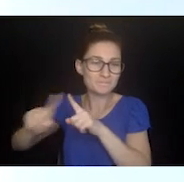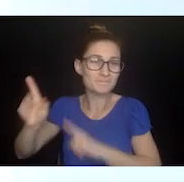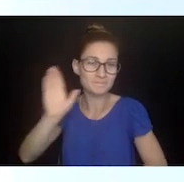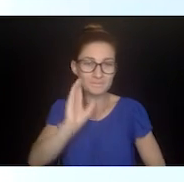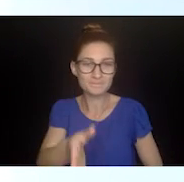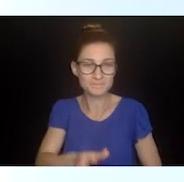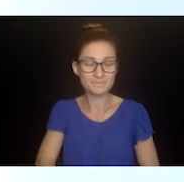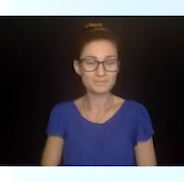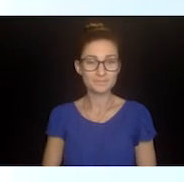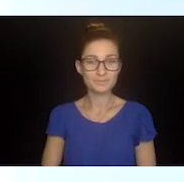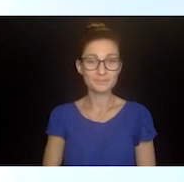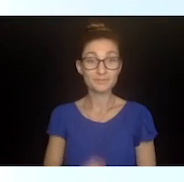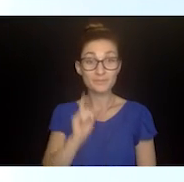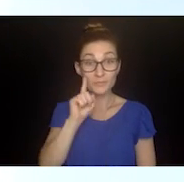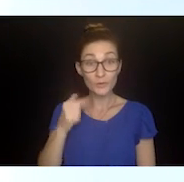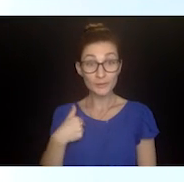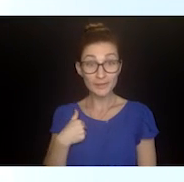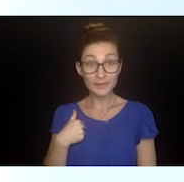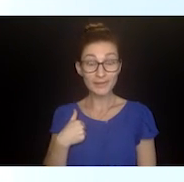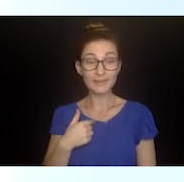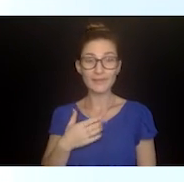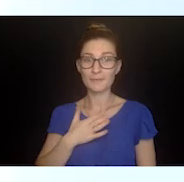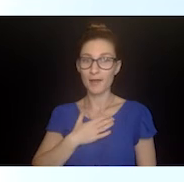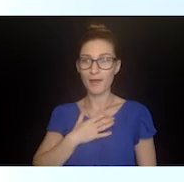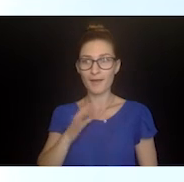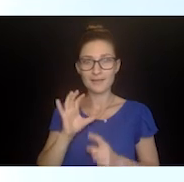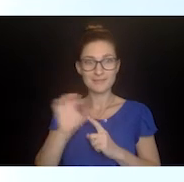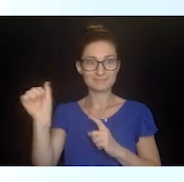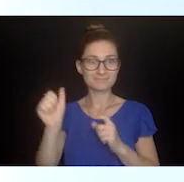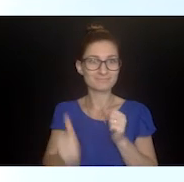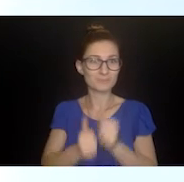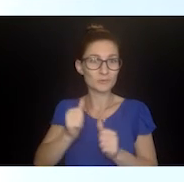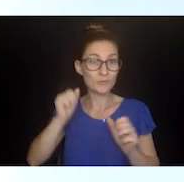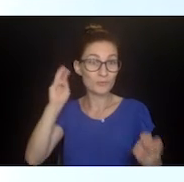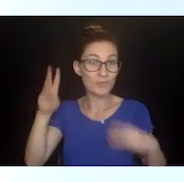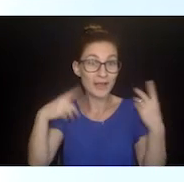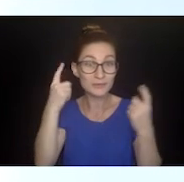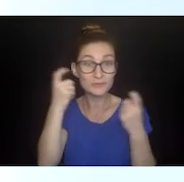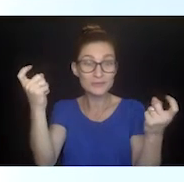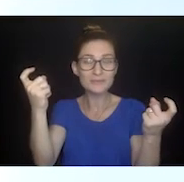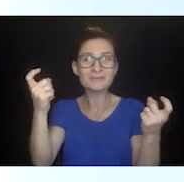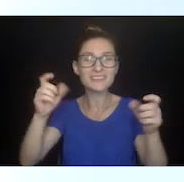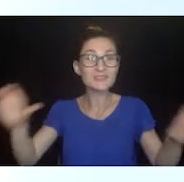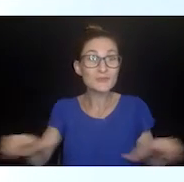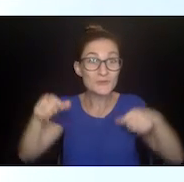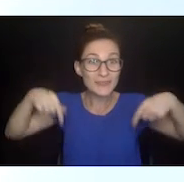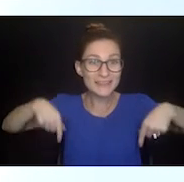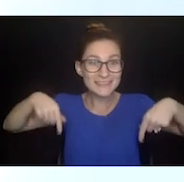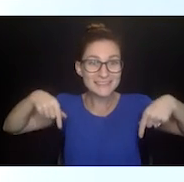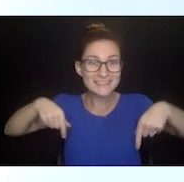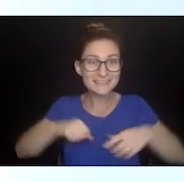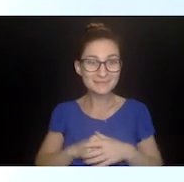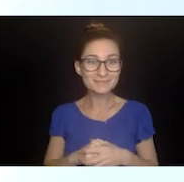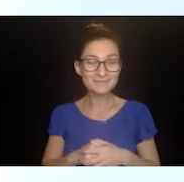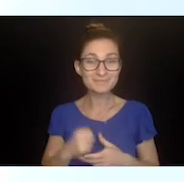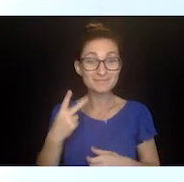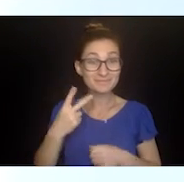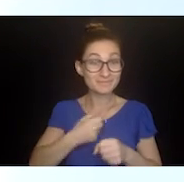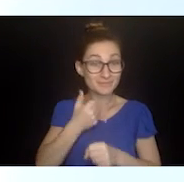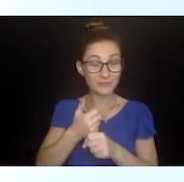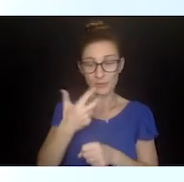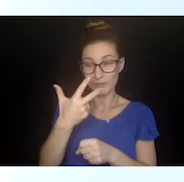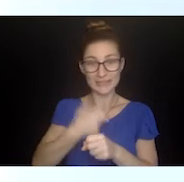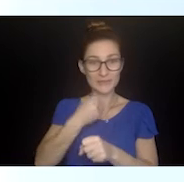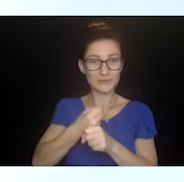For me, part of my wildest dreams was to be able to actually do something like this. 3